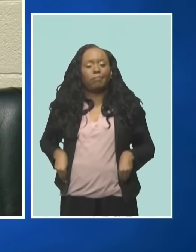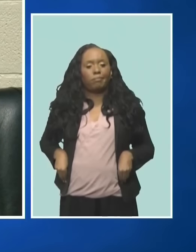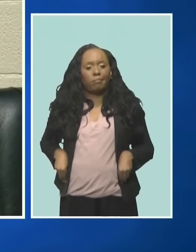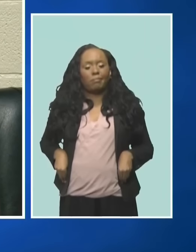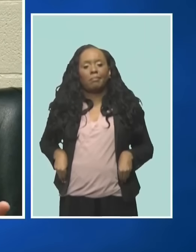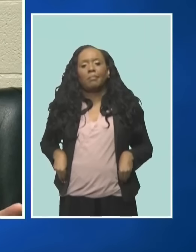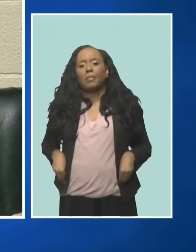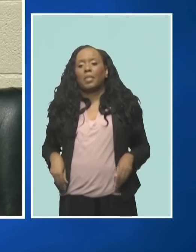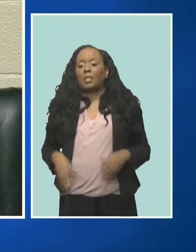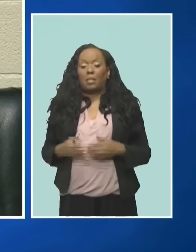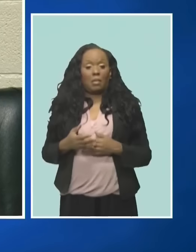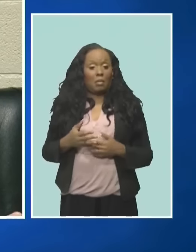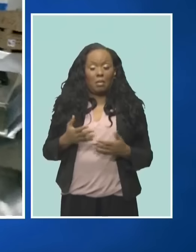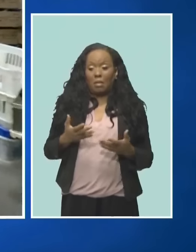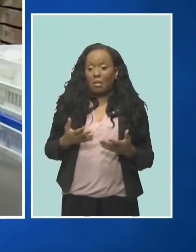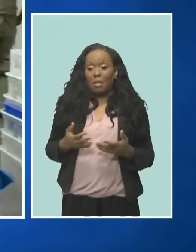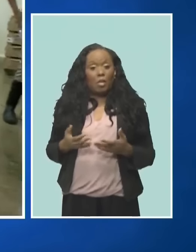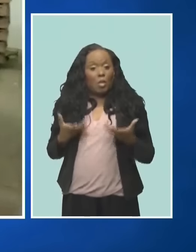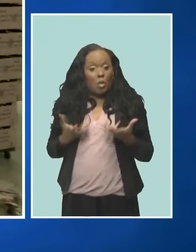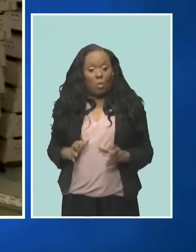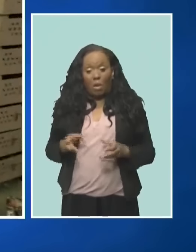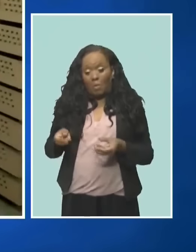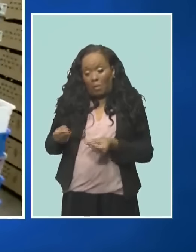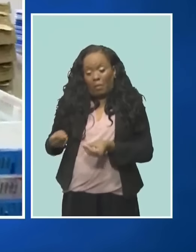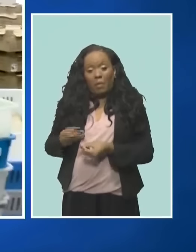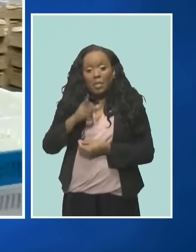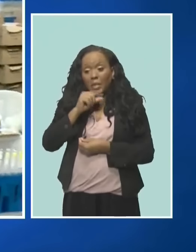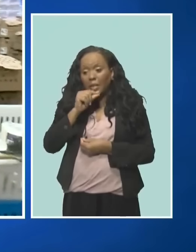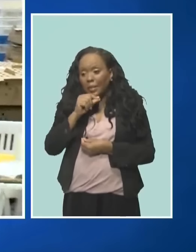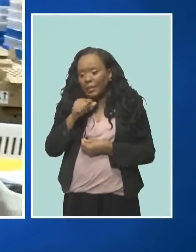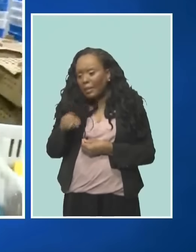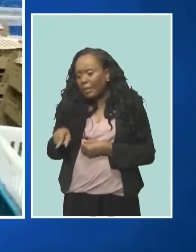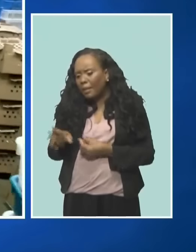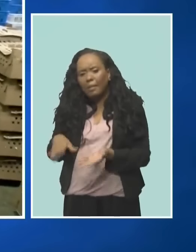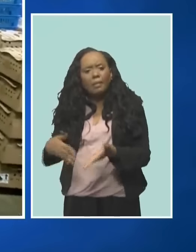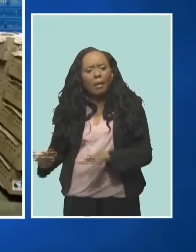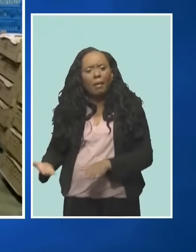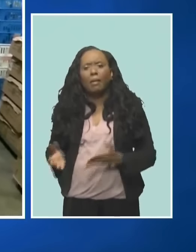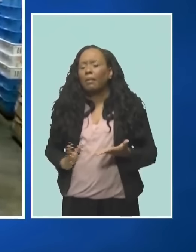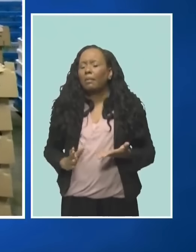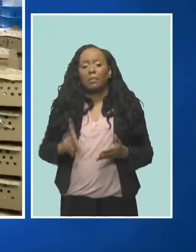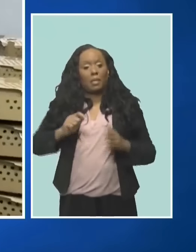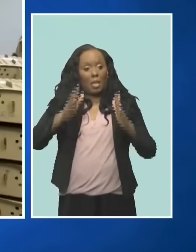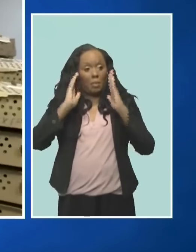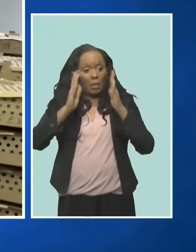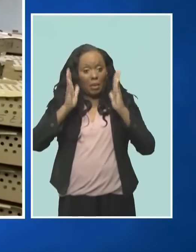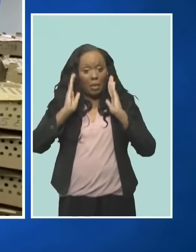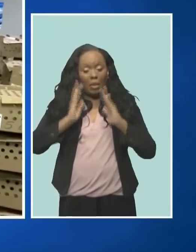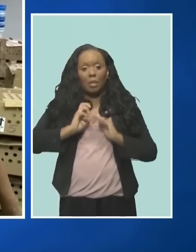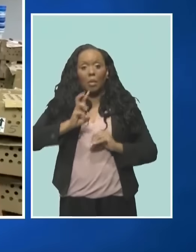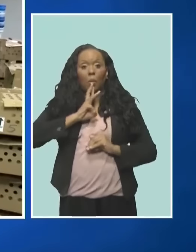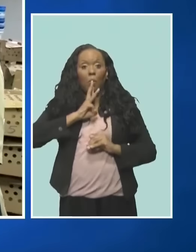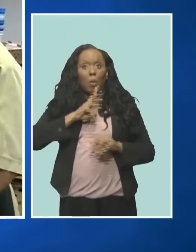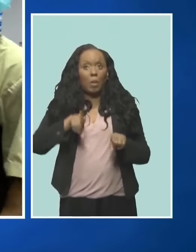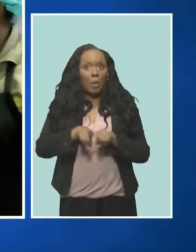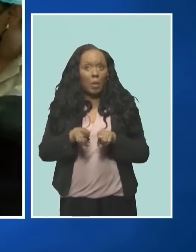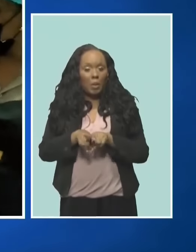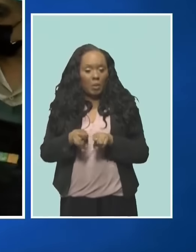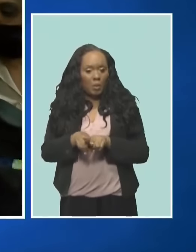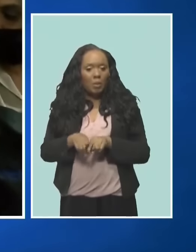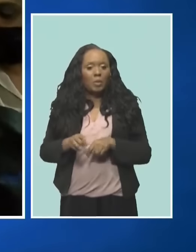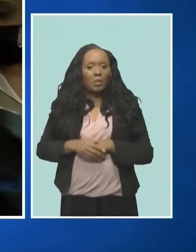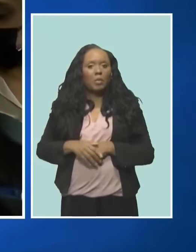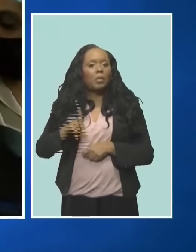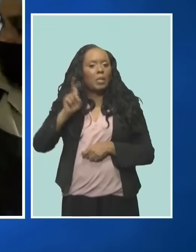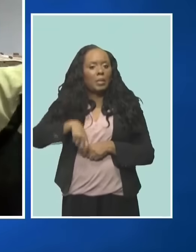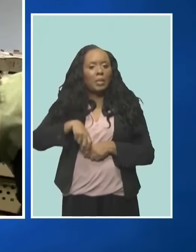rather than feeding chickens that are going to die. Mr. Gill is also advising farmers to pay attention to the water supply in pens.